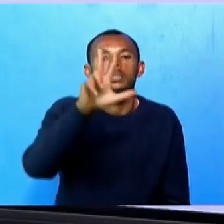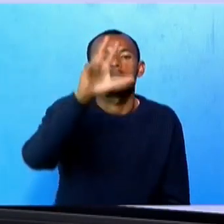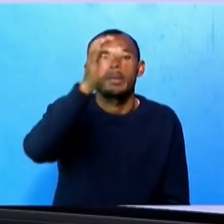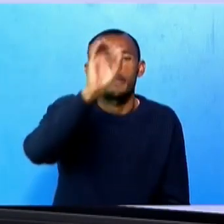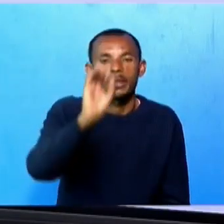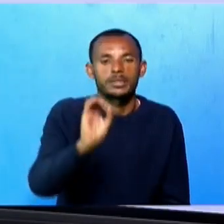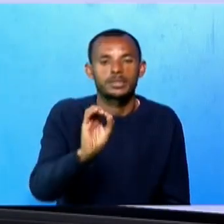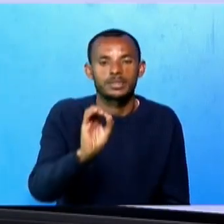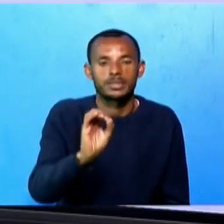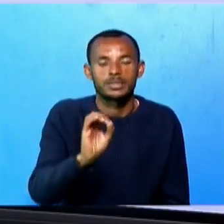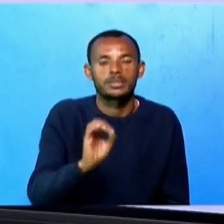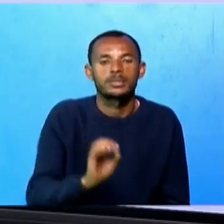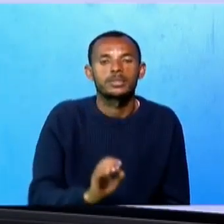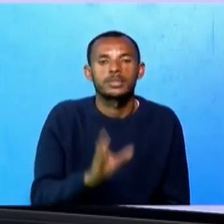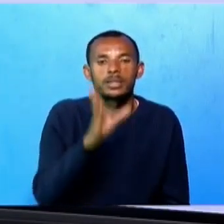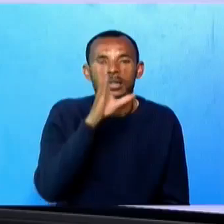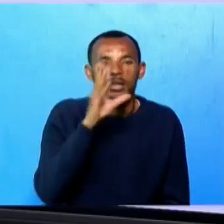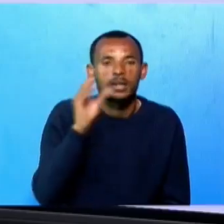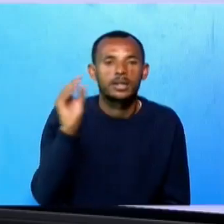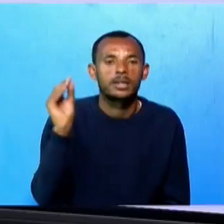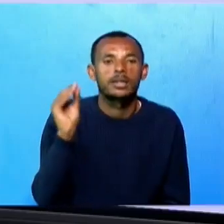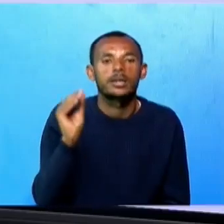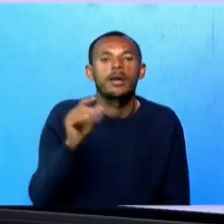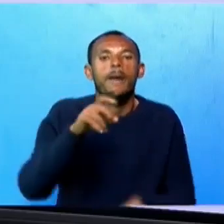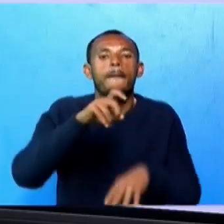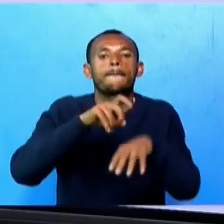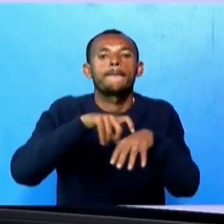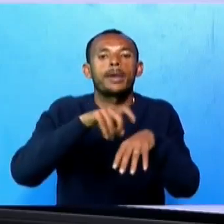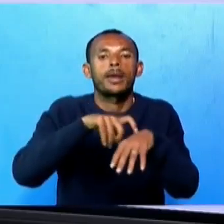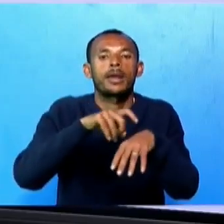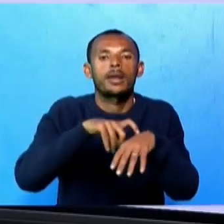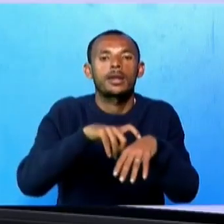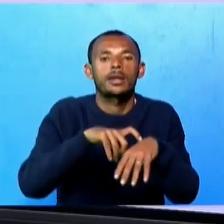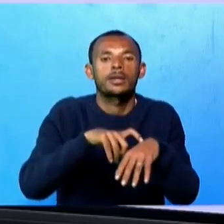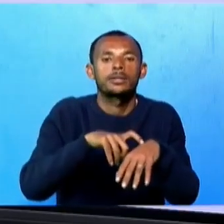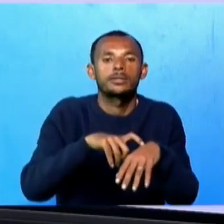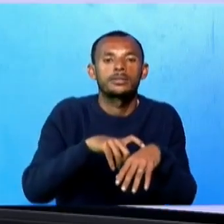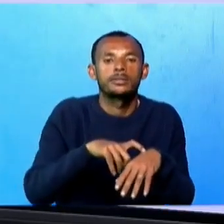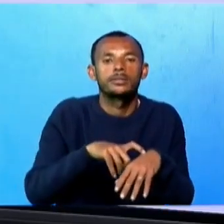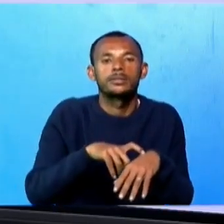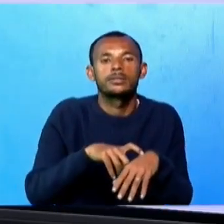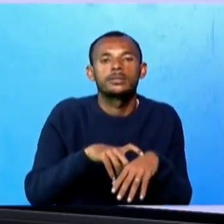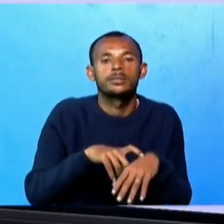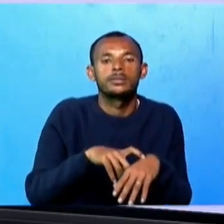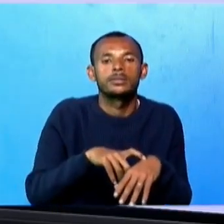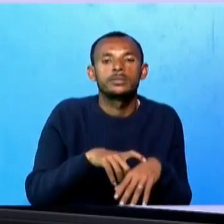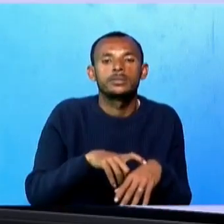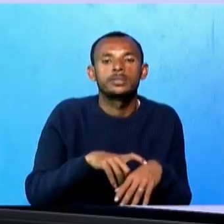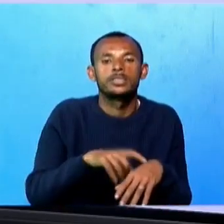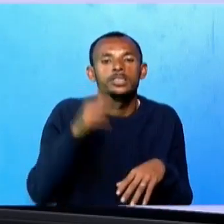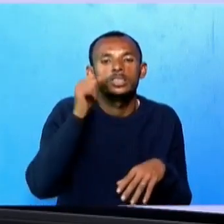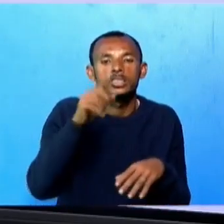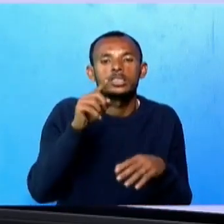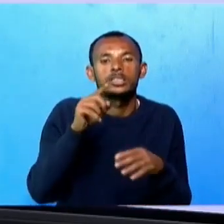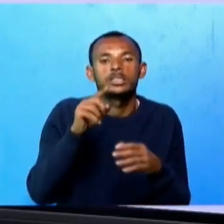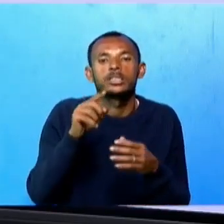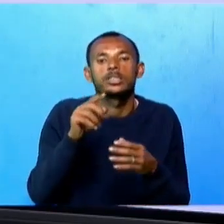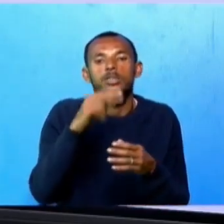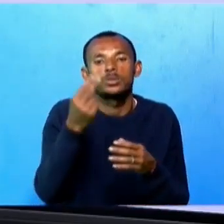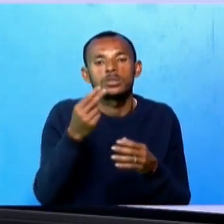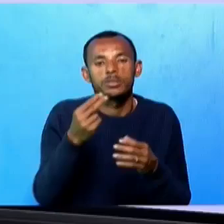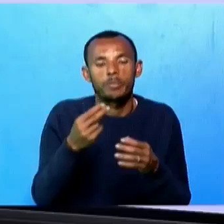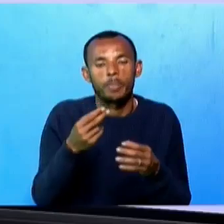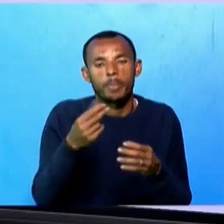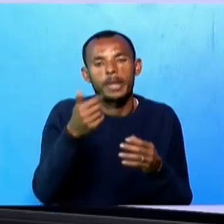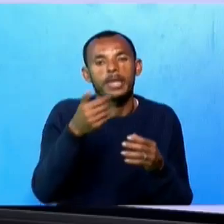3%, and the period or the length of period that she invested her money in a